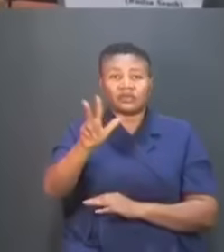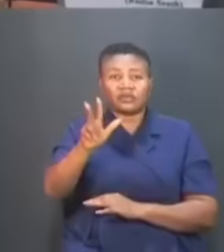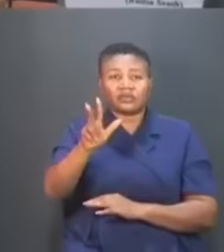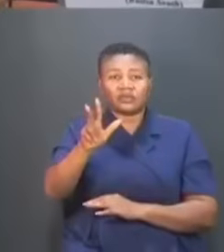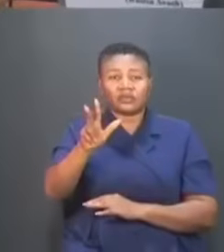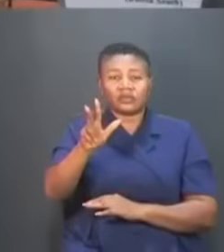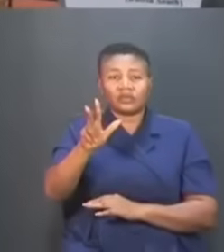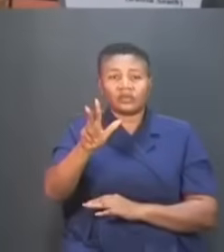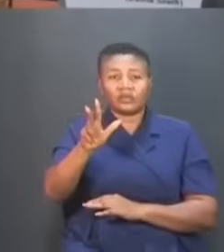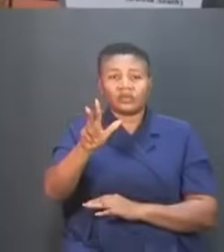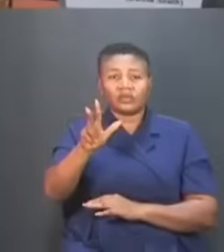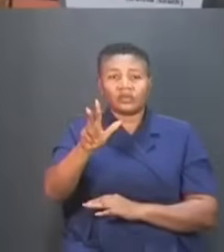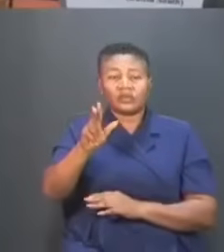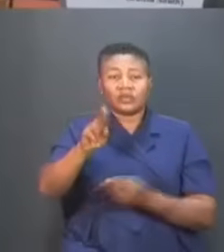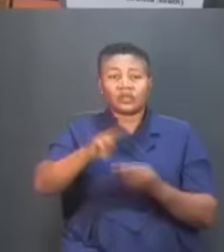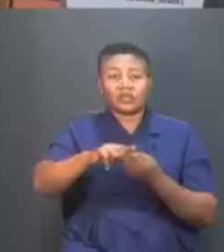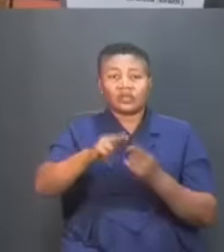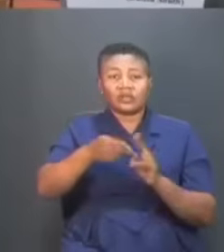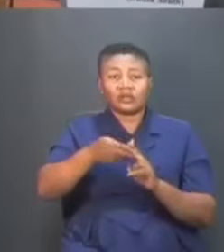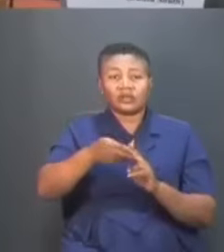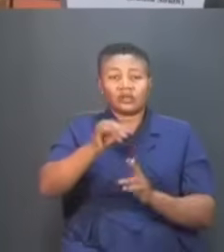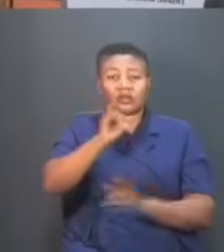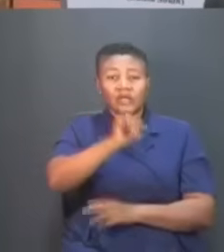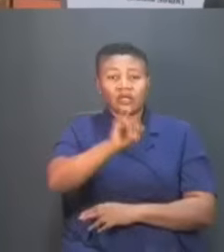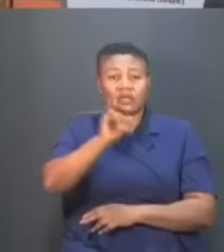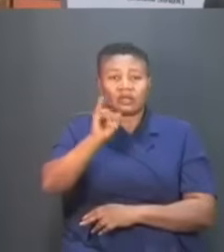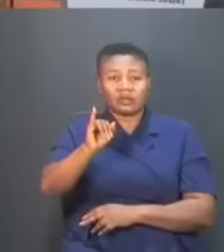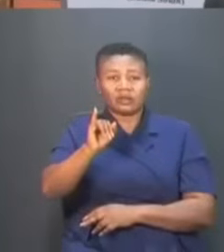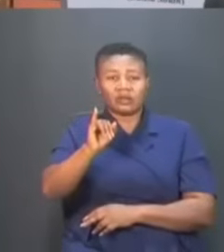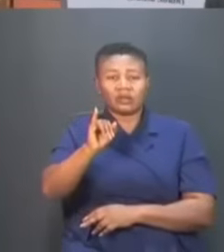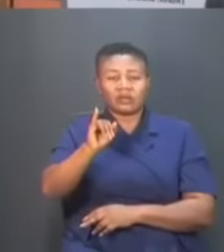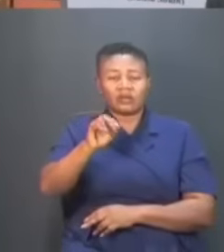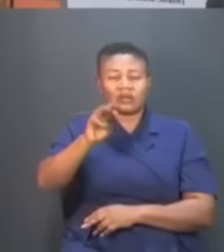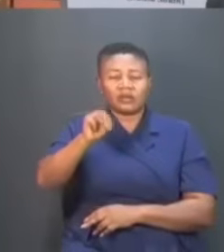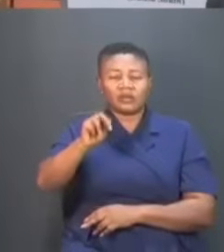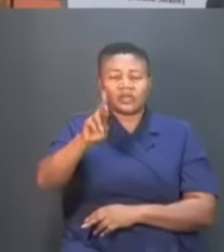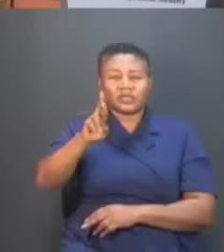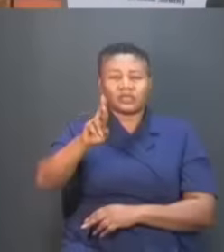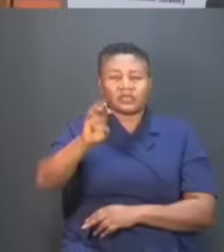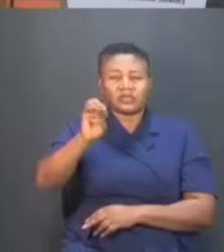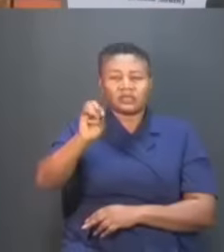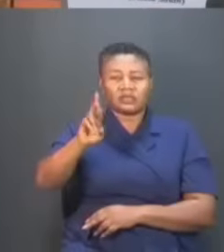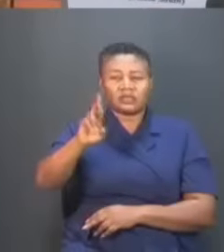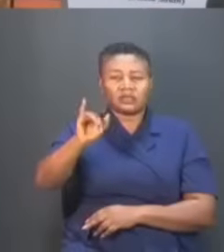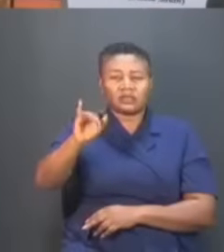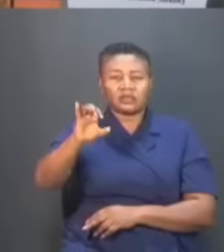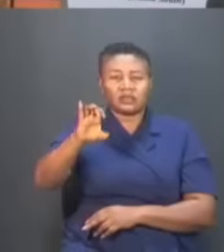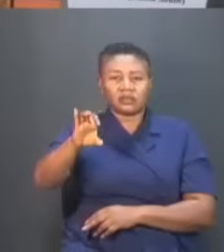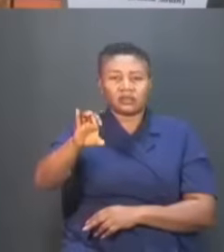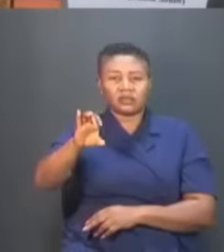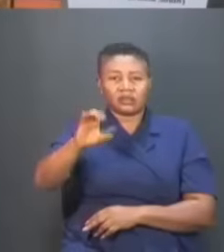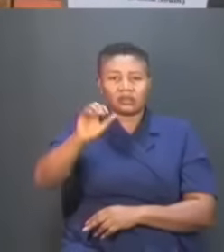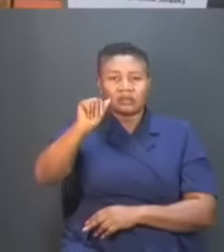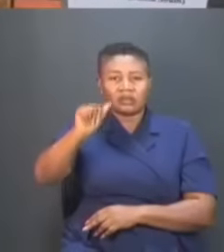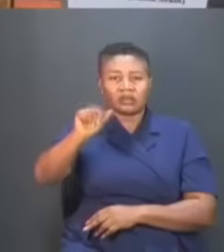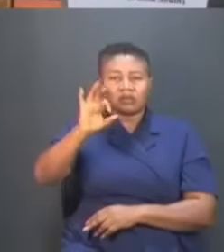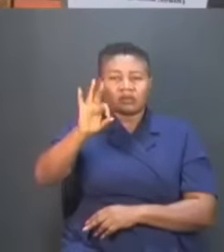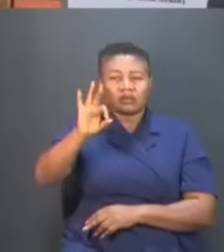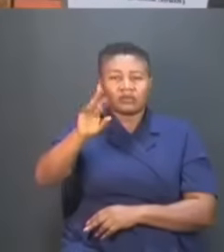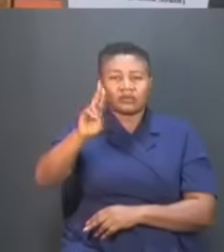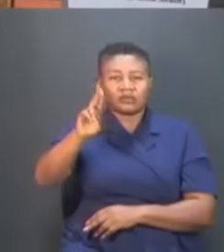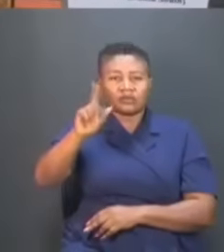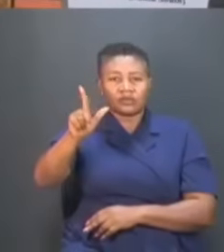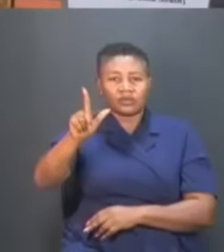Roman numeral 2, Mr. Eric Affo. Indeed, he's an MP, but he's not the Minister for Food and